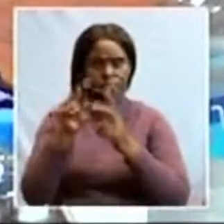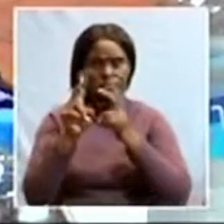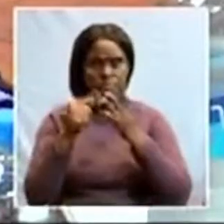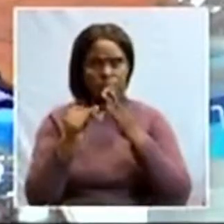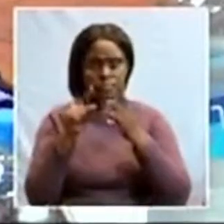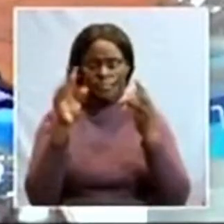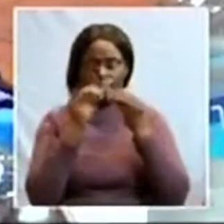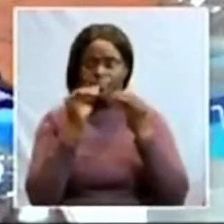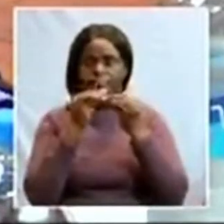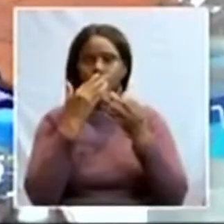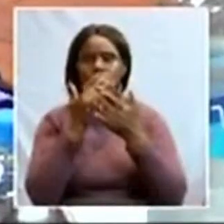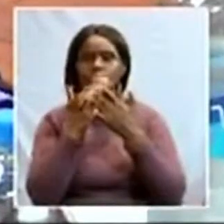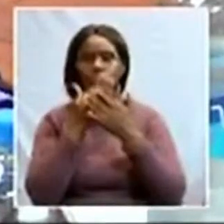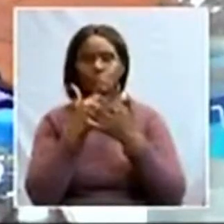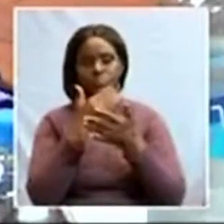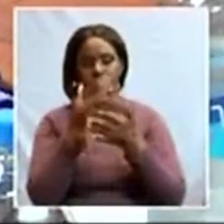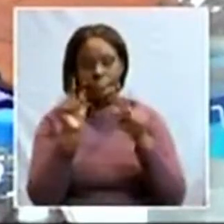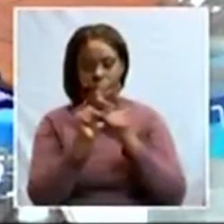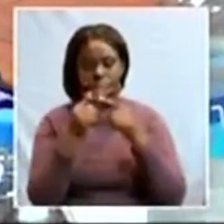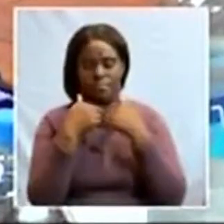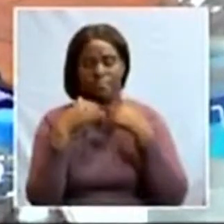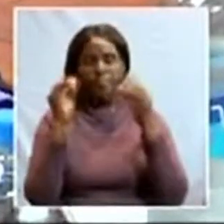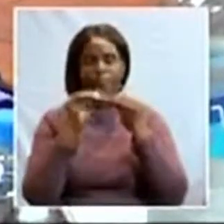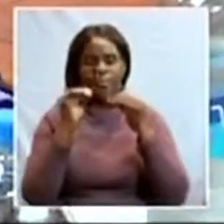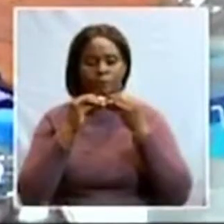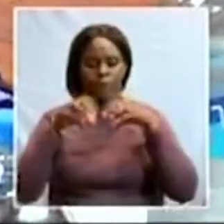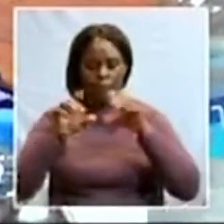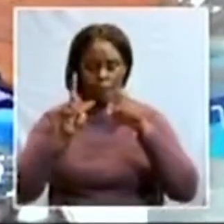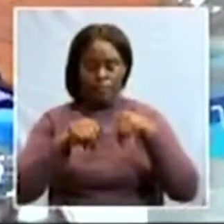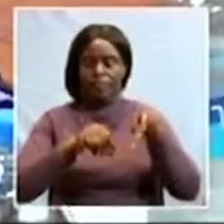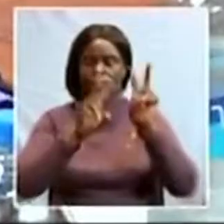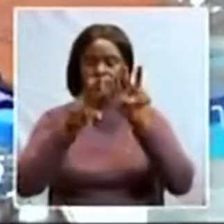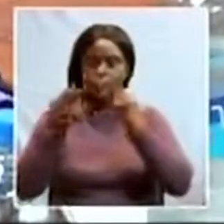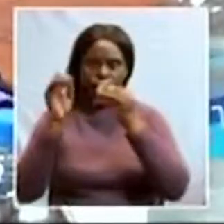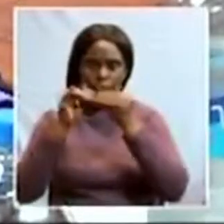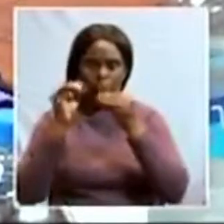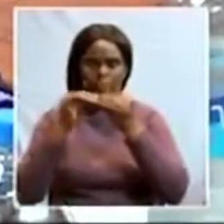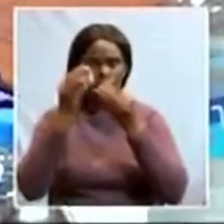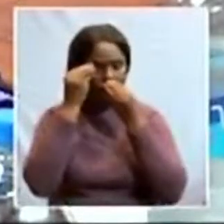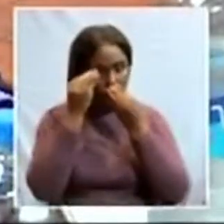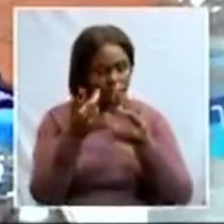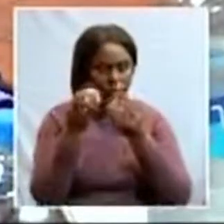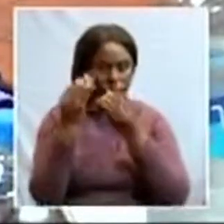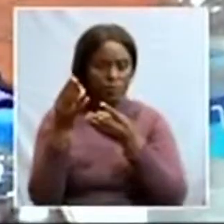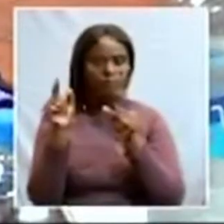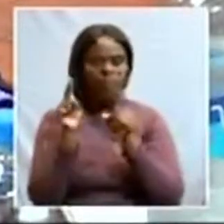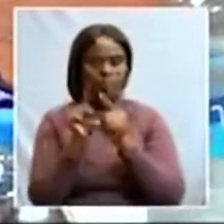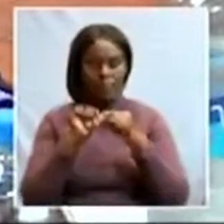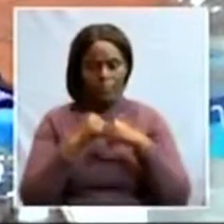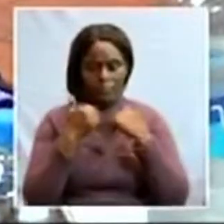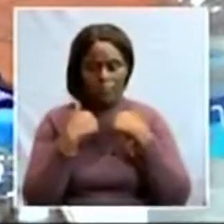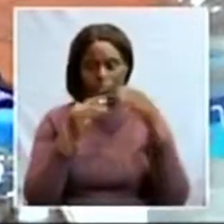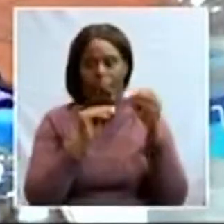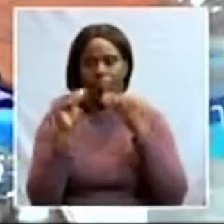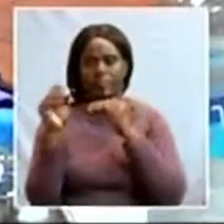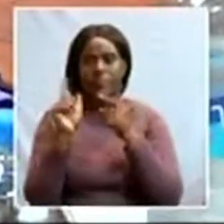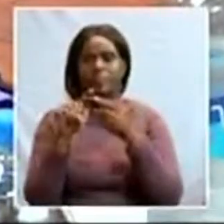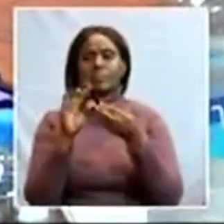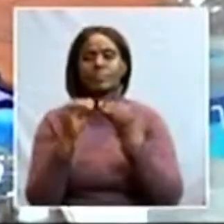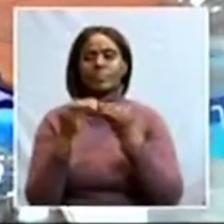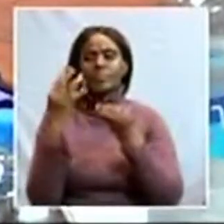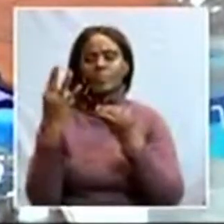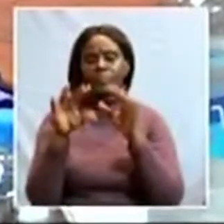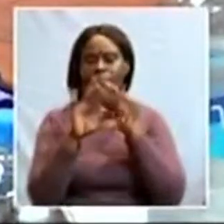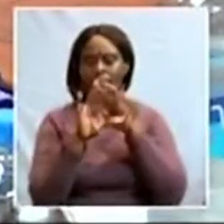it is more realistic and has further continued to monitor compliance. We move on to item number 4